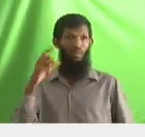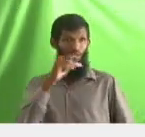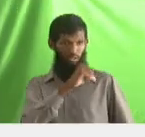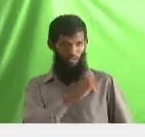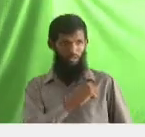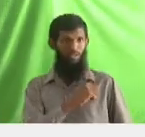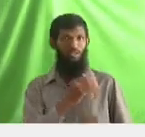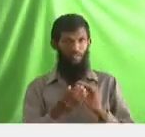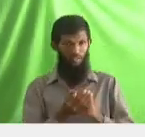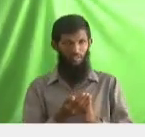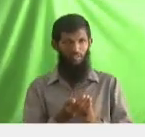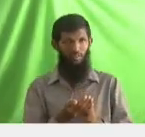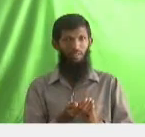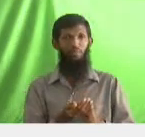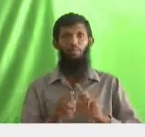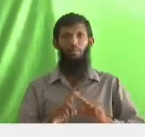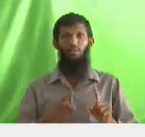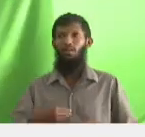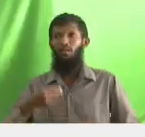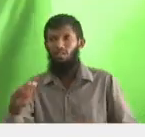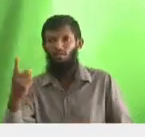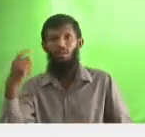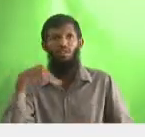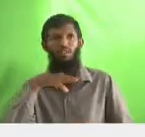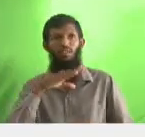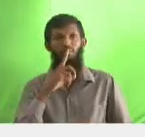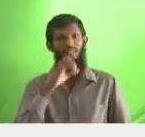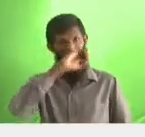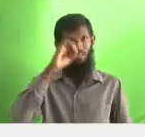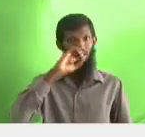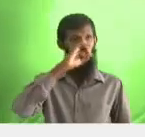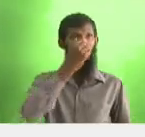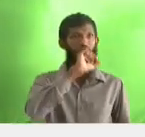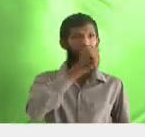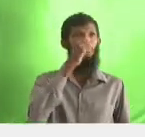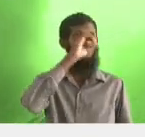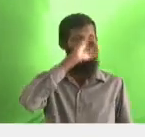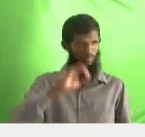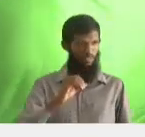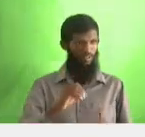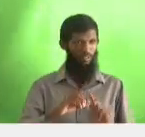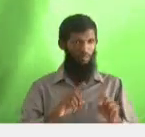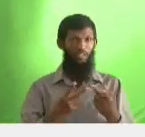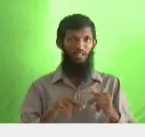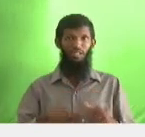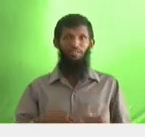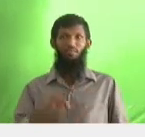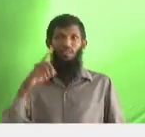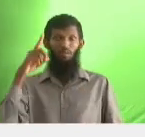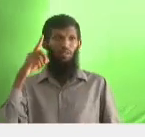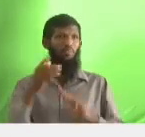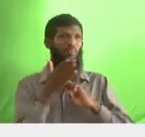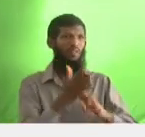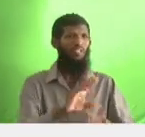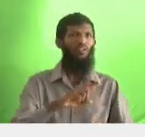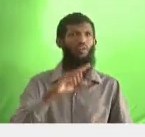he has already given 10% of his wealth. And if a person is worth 10 million or 100 million, when he gives 1 million, it